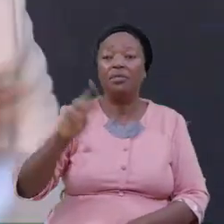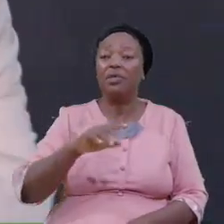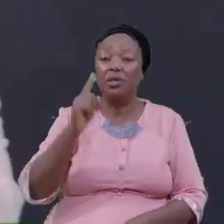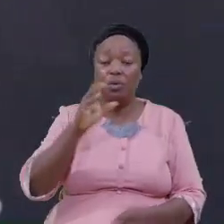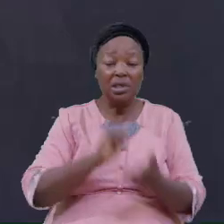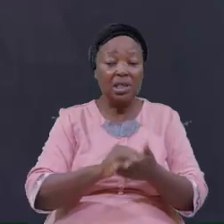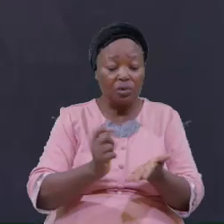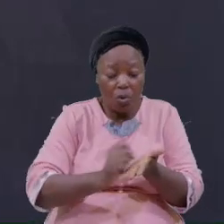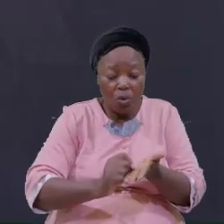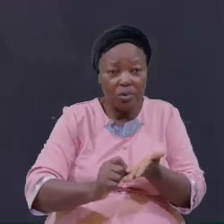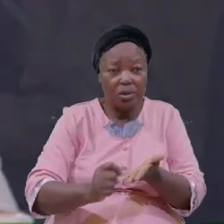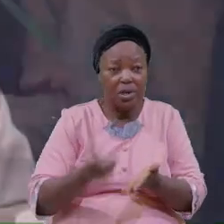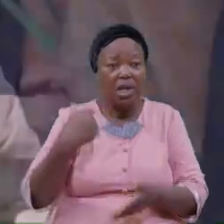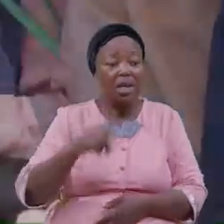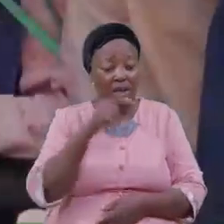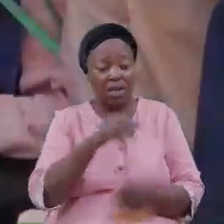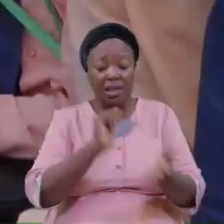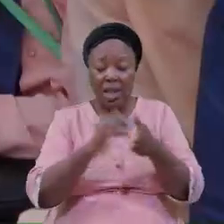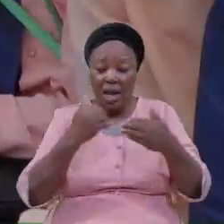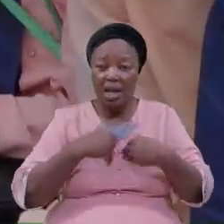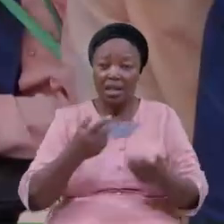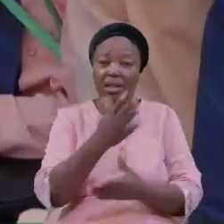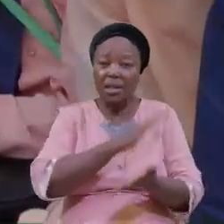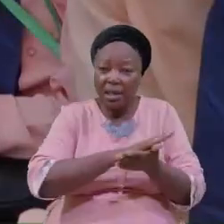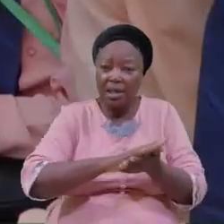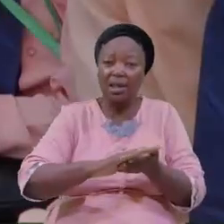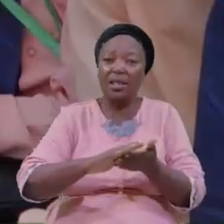clean hands and a pure heart.